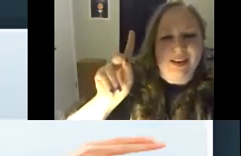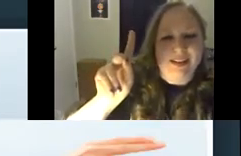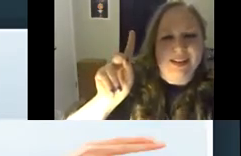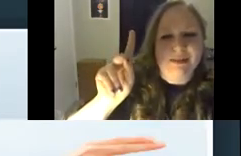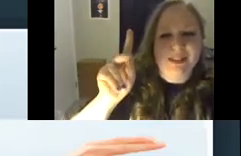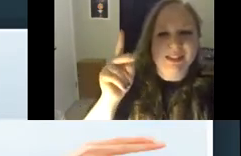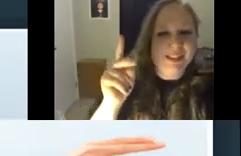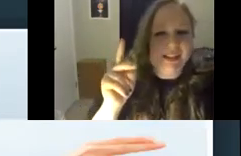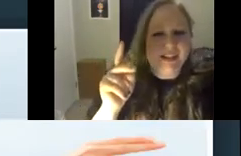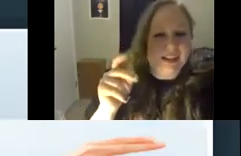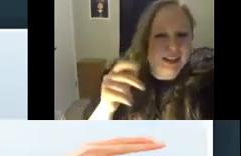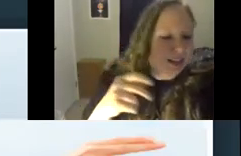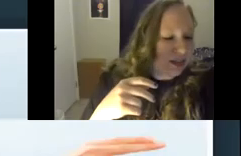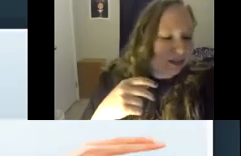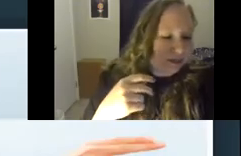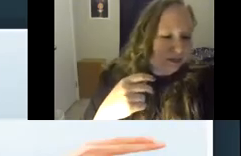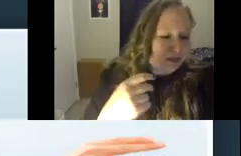Yeah.